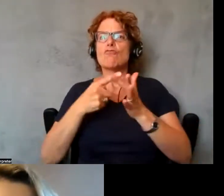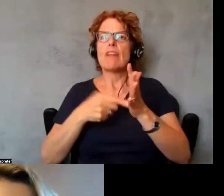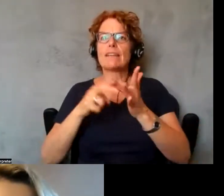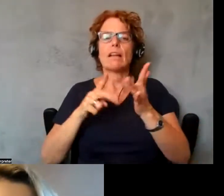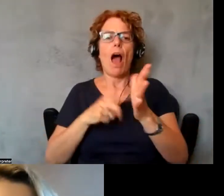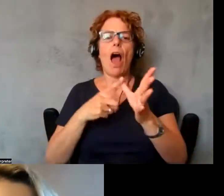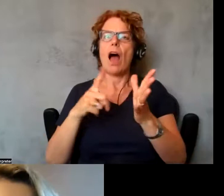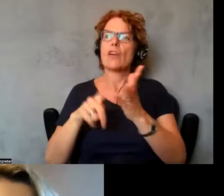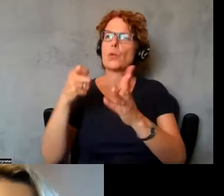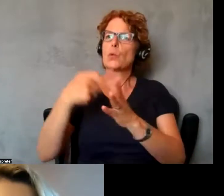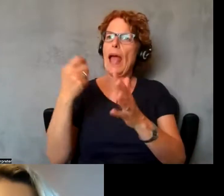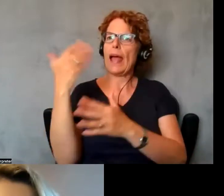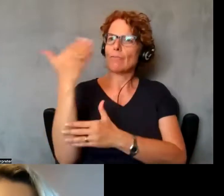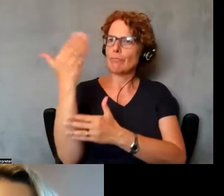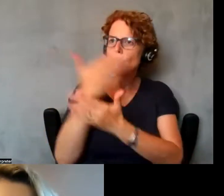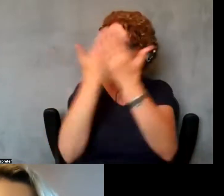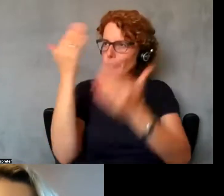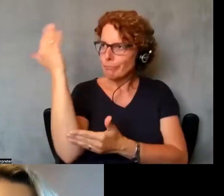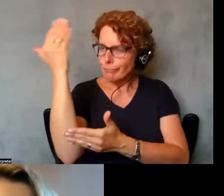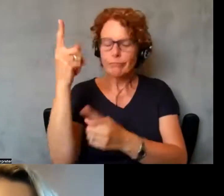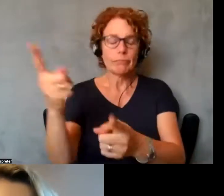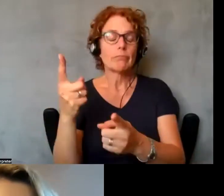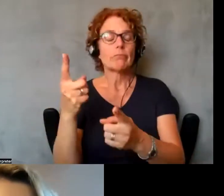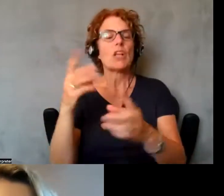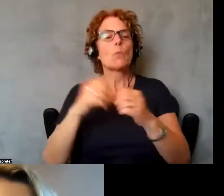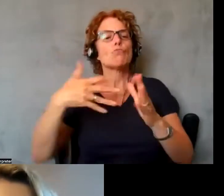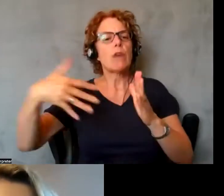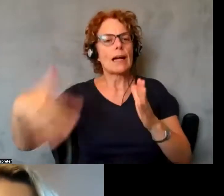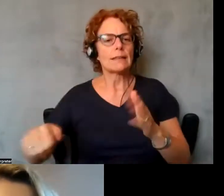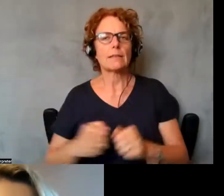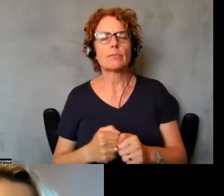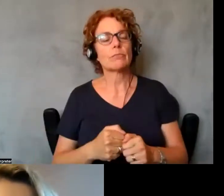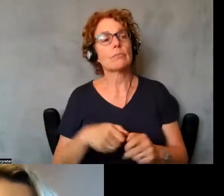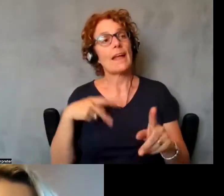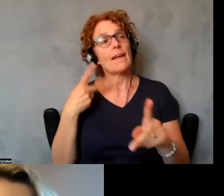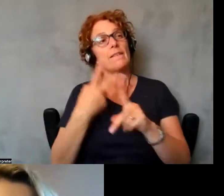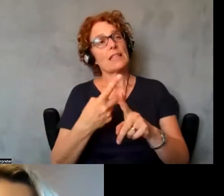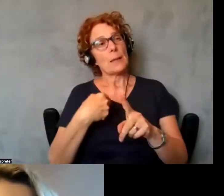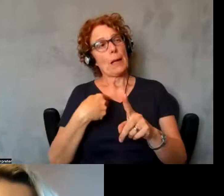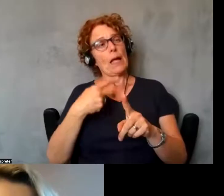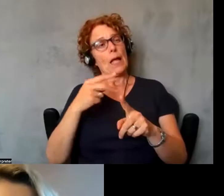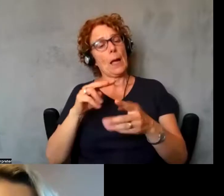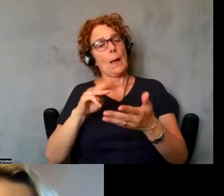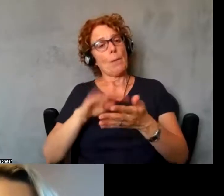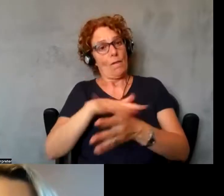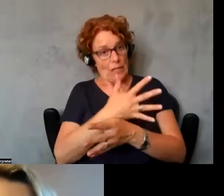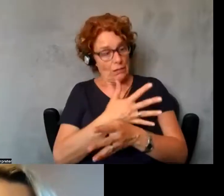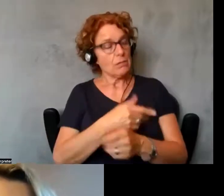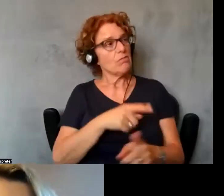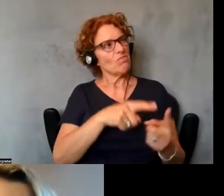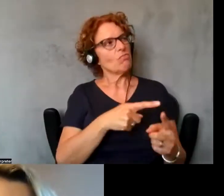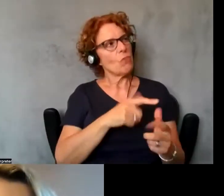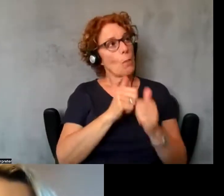Brighton, and a family came up and said, can we come and see you? They came to see me at Moorfields. They were in their 60s. There was a brother